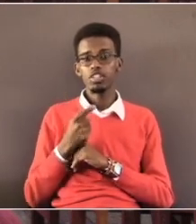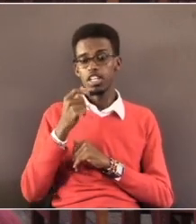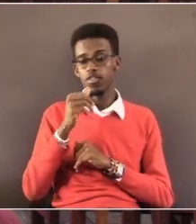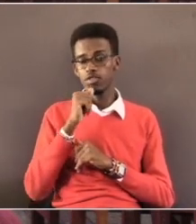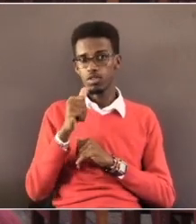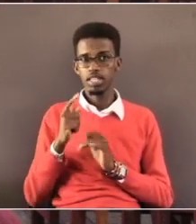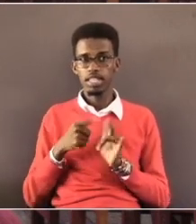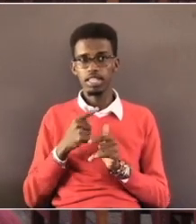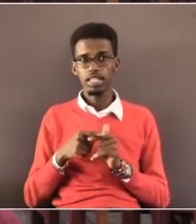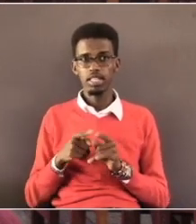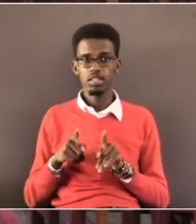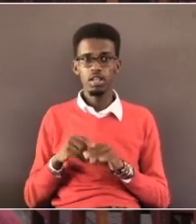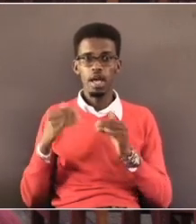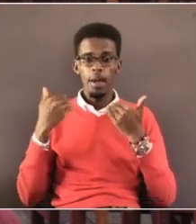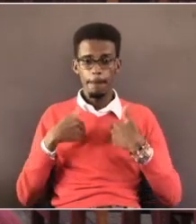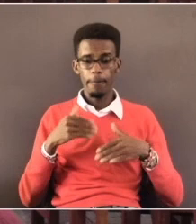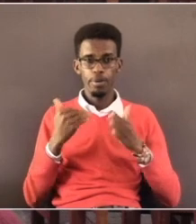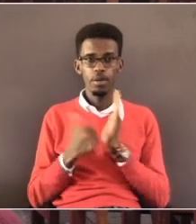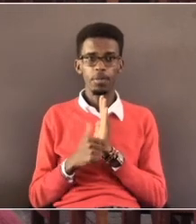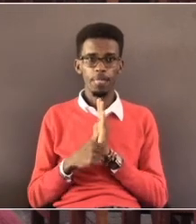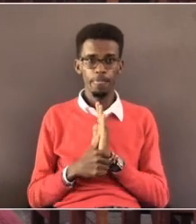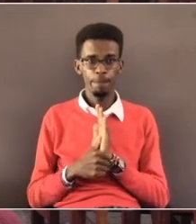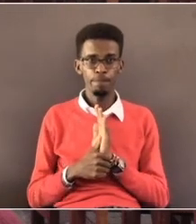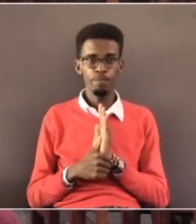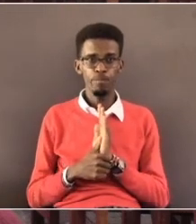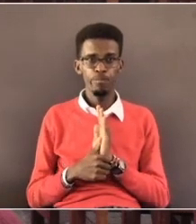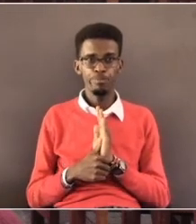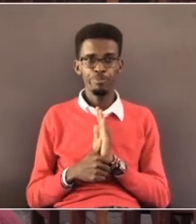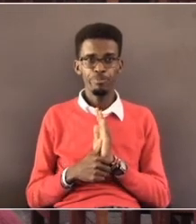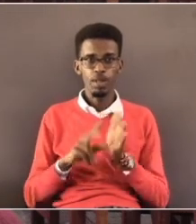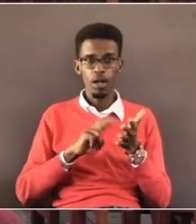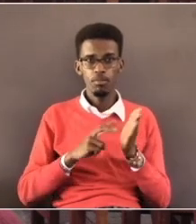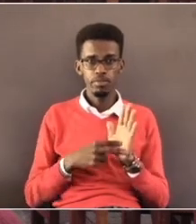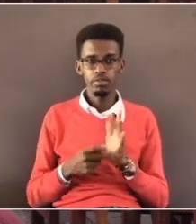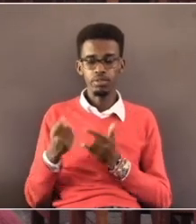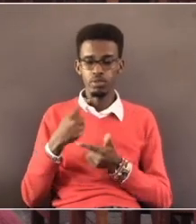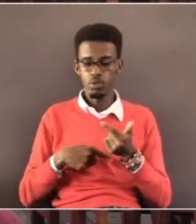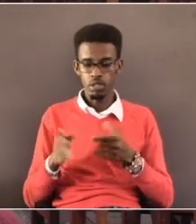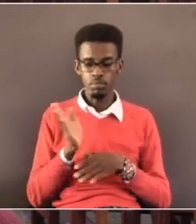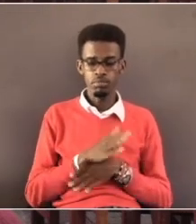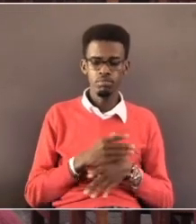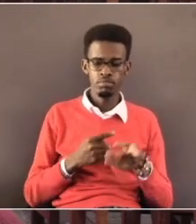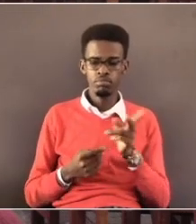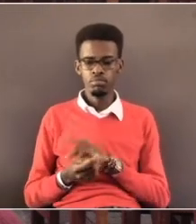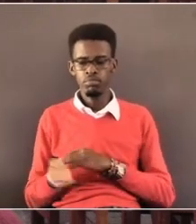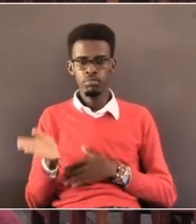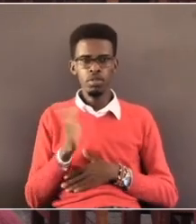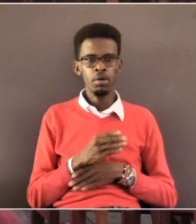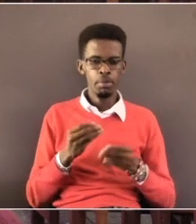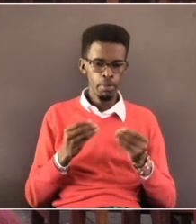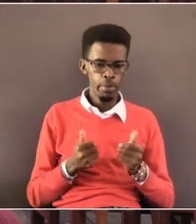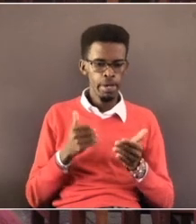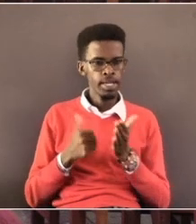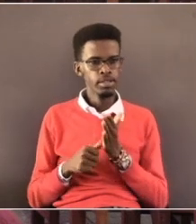not, is it a perpetual problem? Perpetual problem means it returns, inakuja, inarudi. Like you solve it or